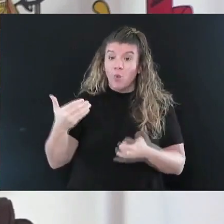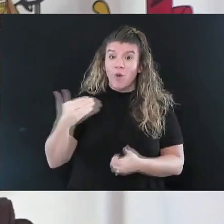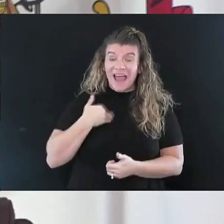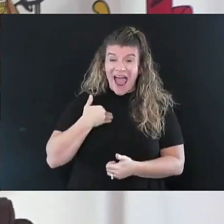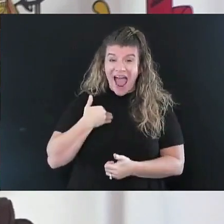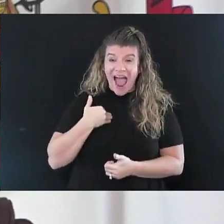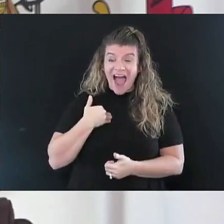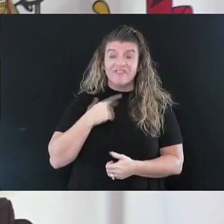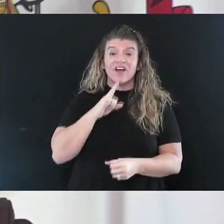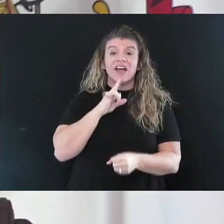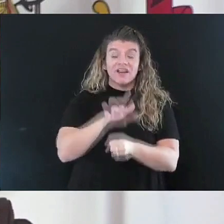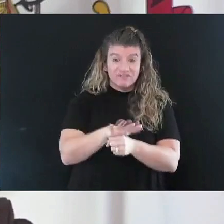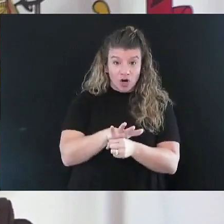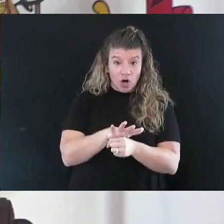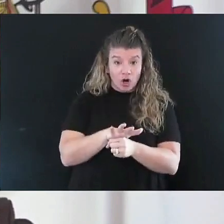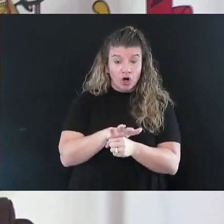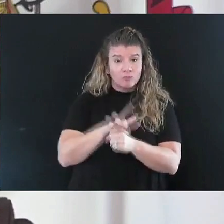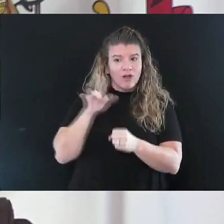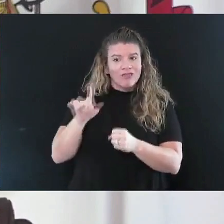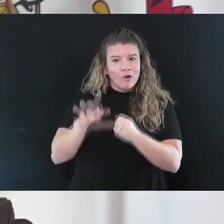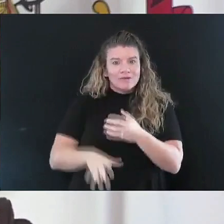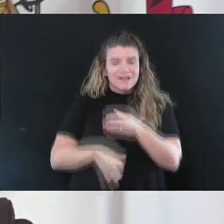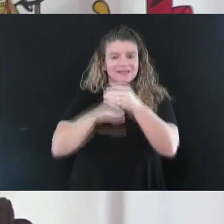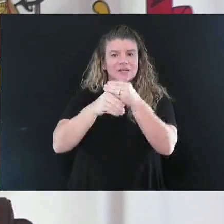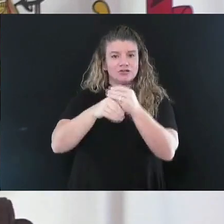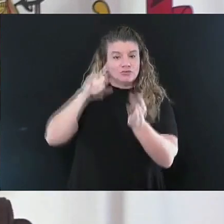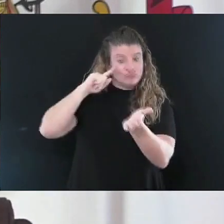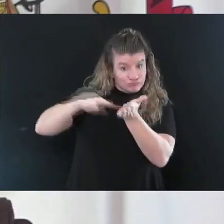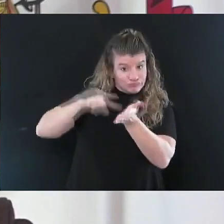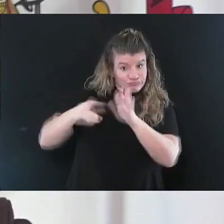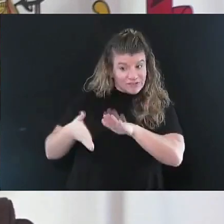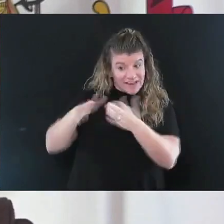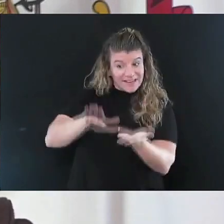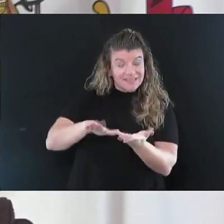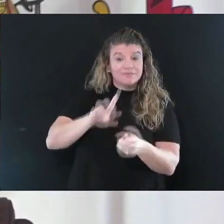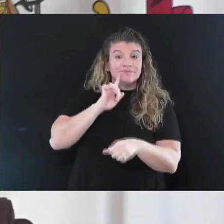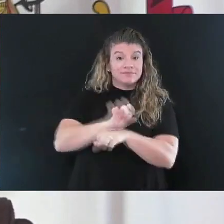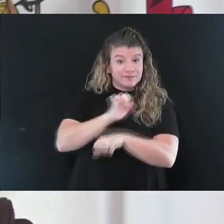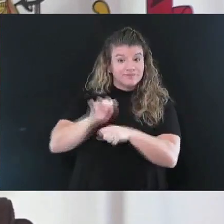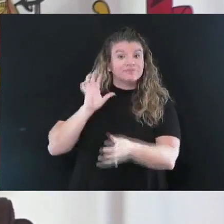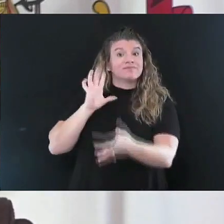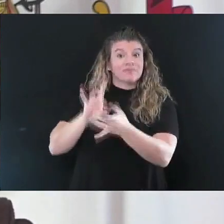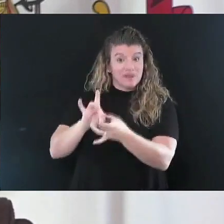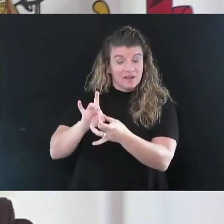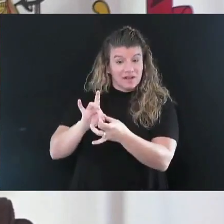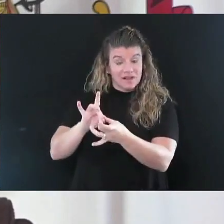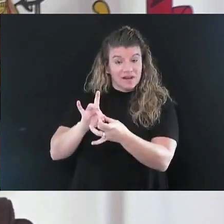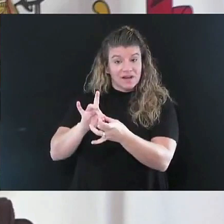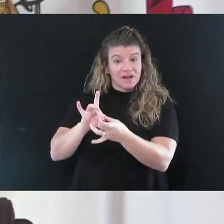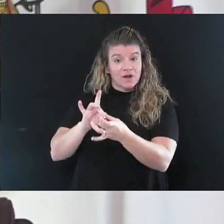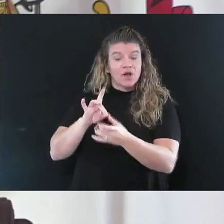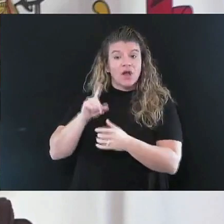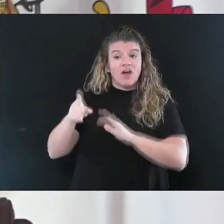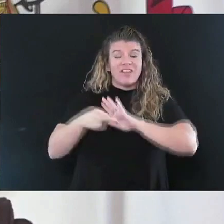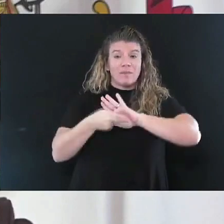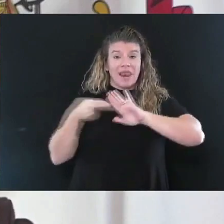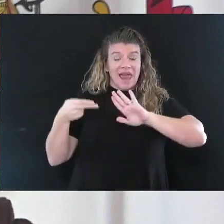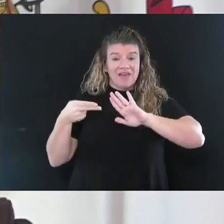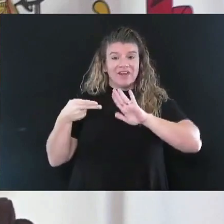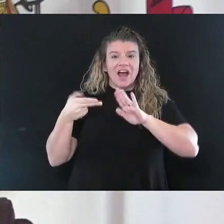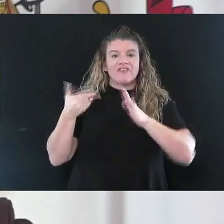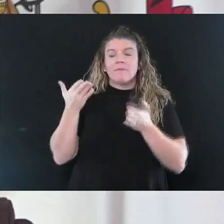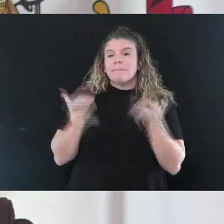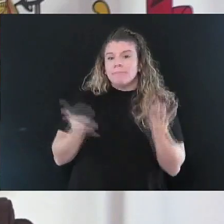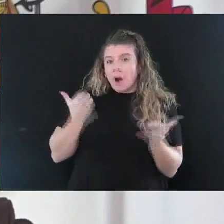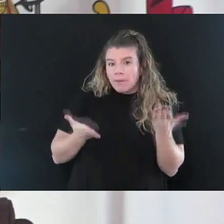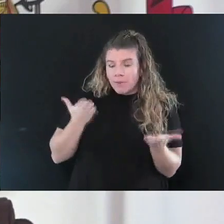either confirmed these additional deaths to be COVID-related, or we have labeled them as